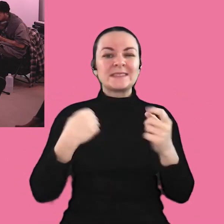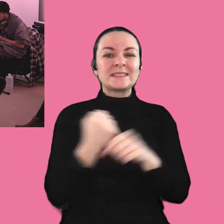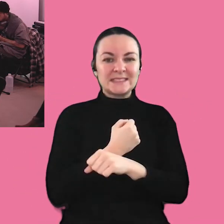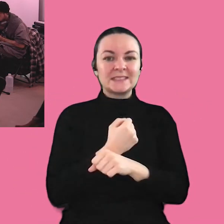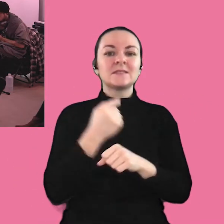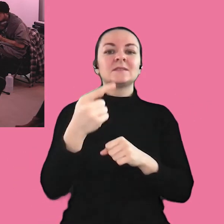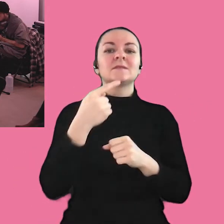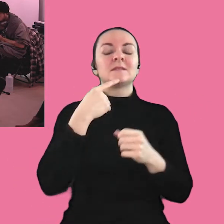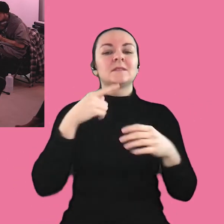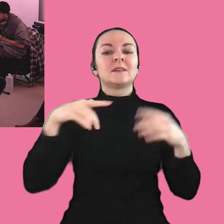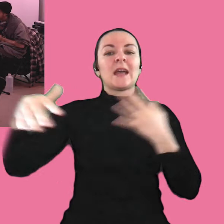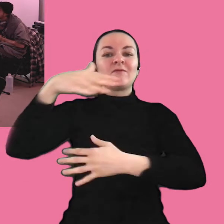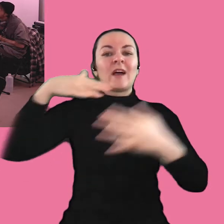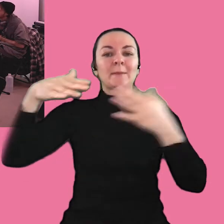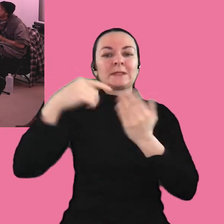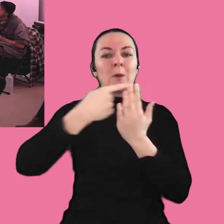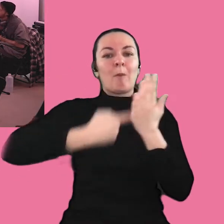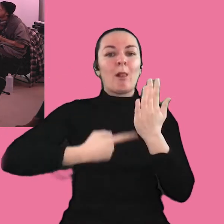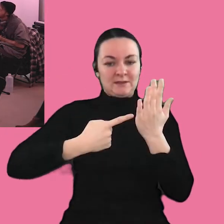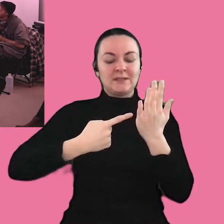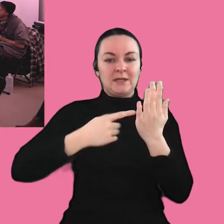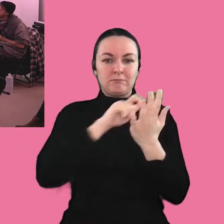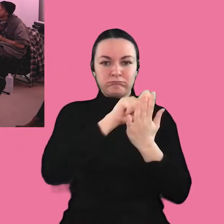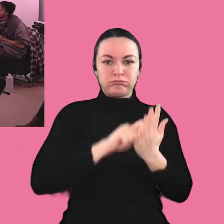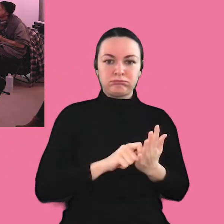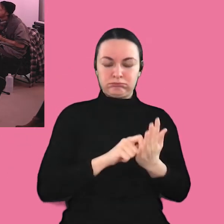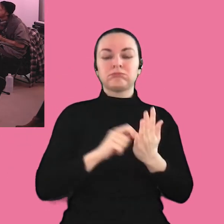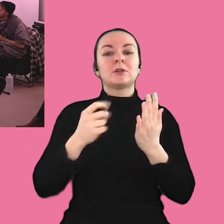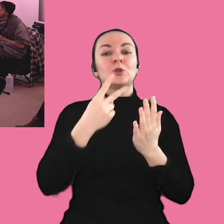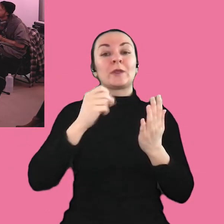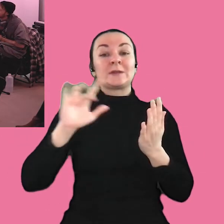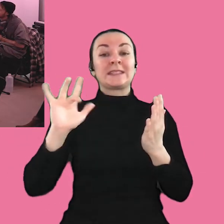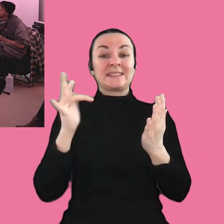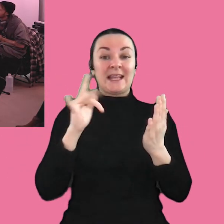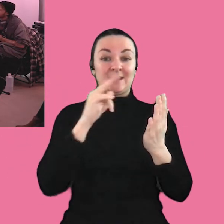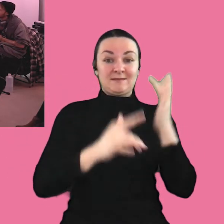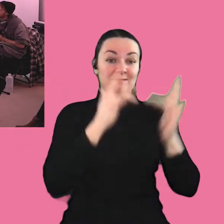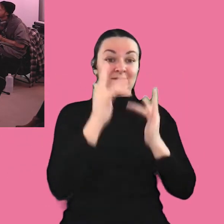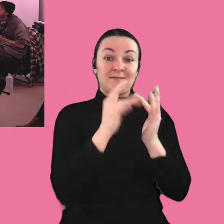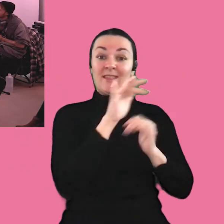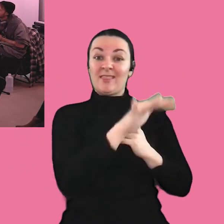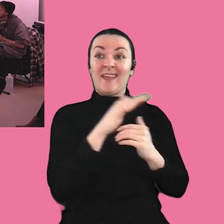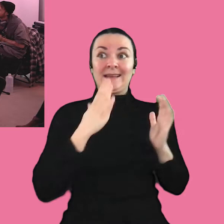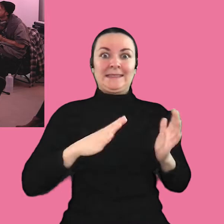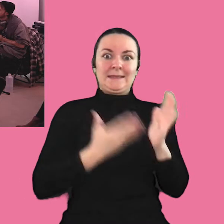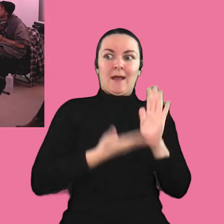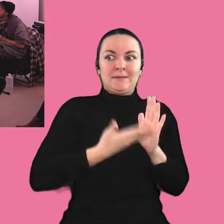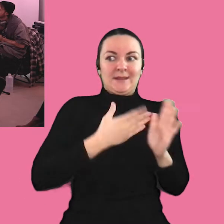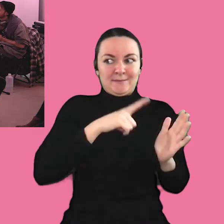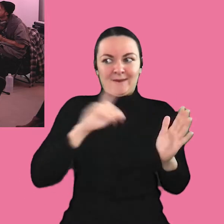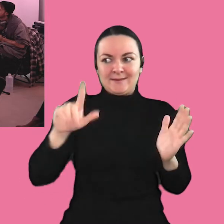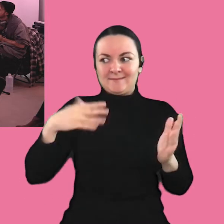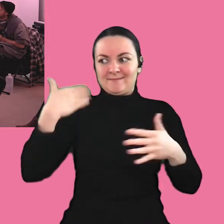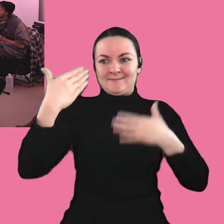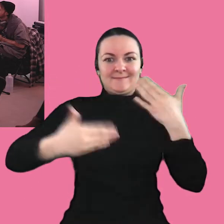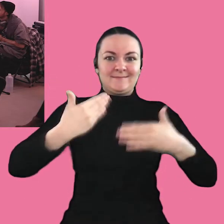And a few things I did. So I wrote my own environmental policy in 2010. It's still up on my website. I need to update it actually because things